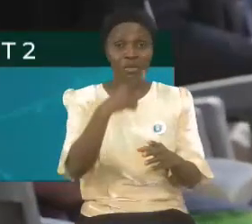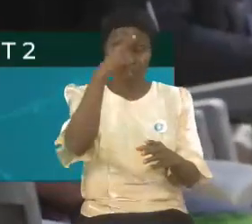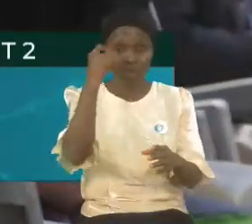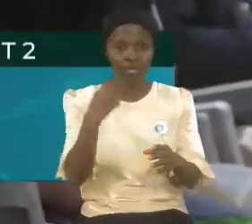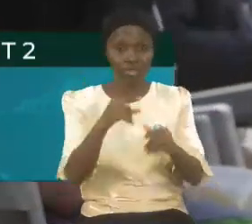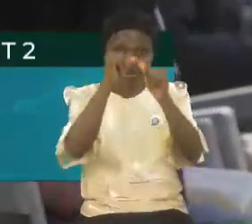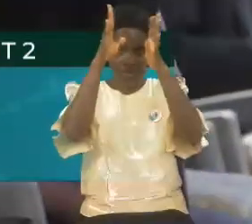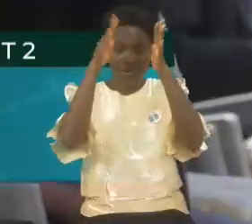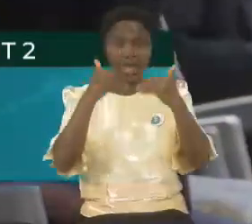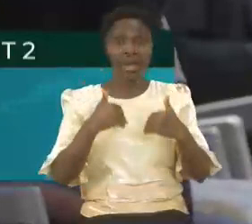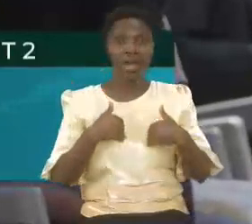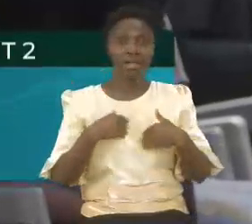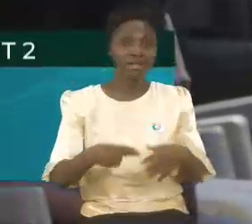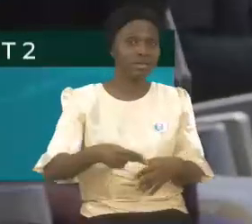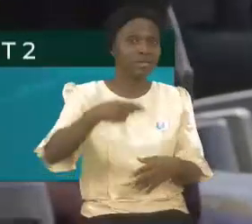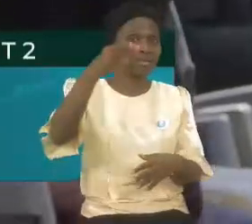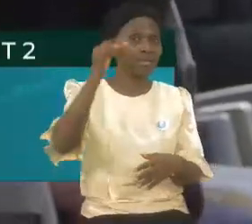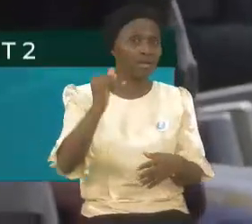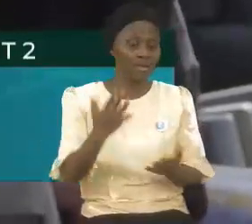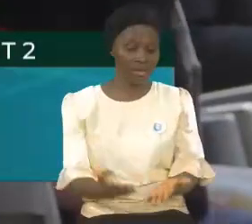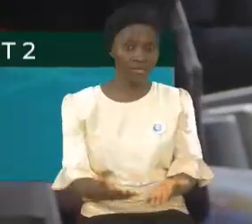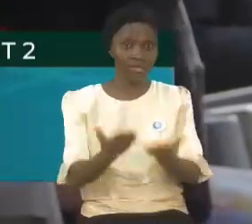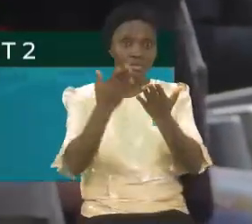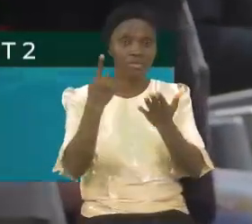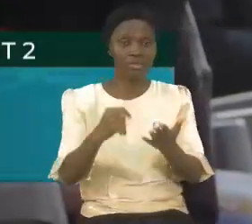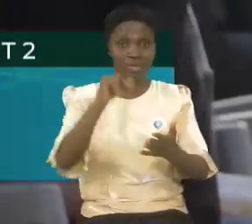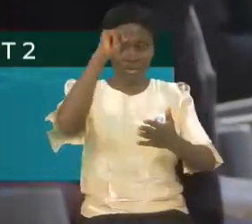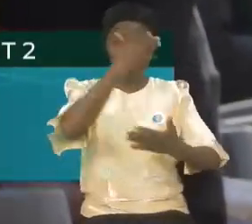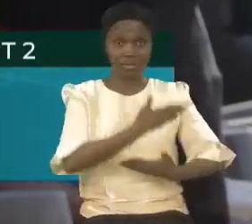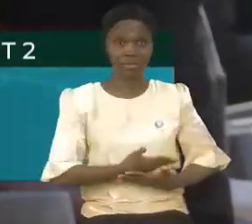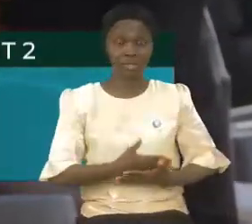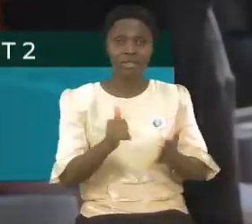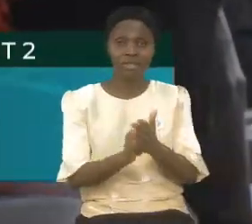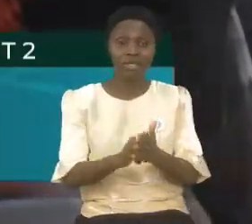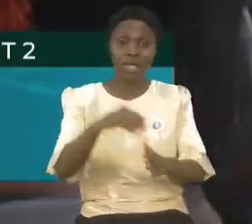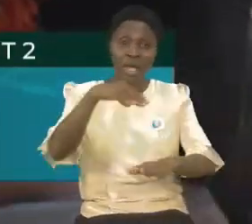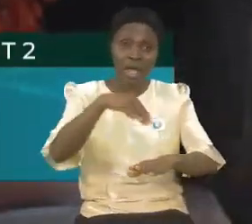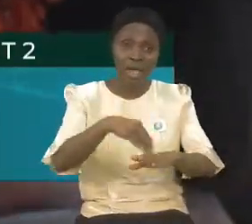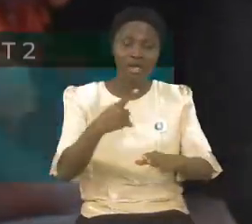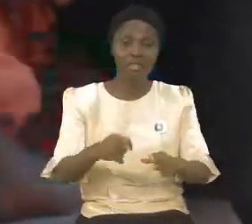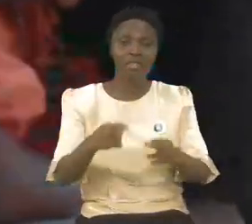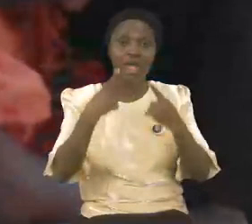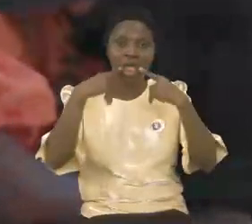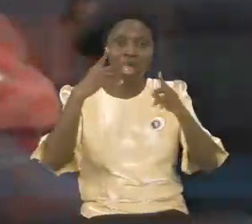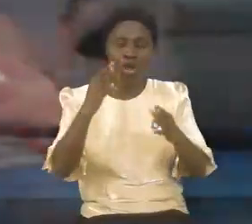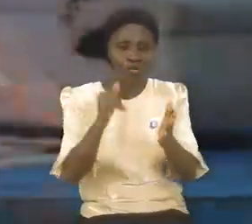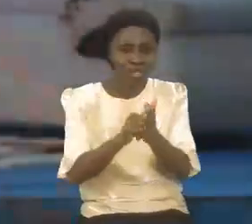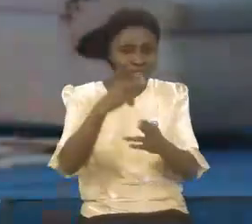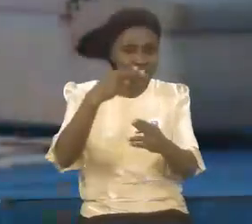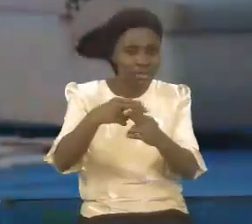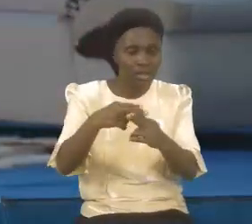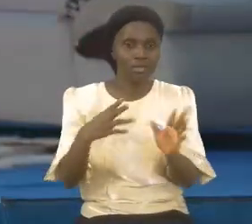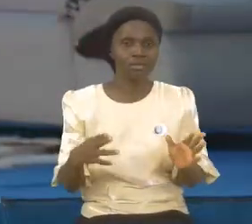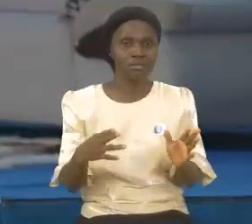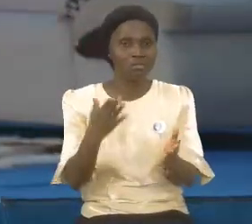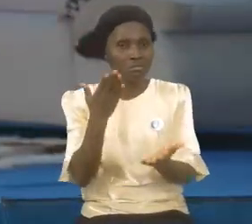has highly exalted the Son, that at the name, the mention of that name, whether in